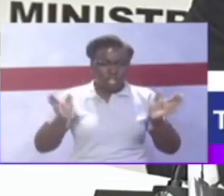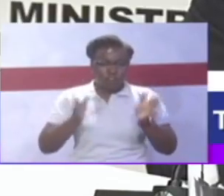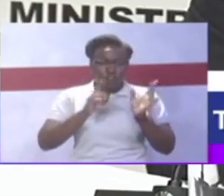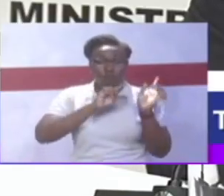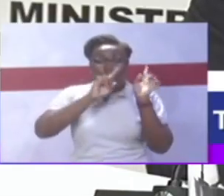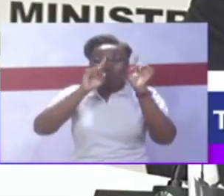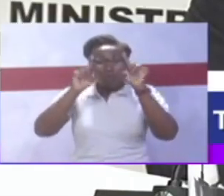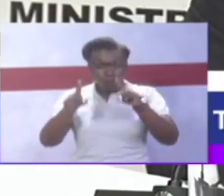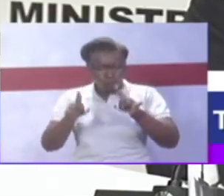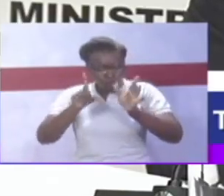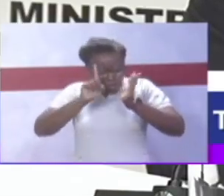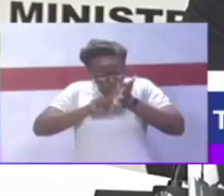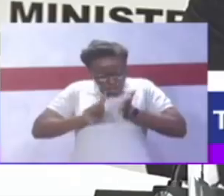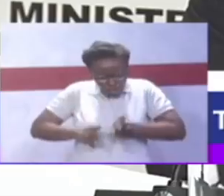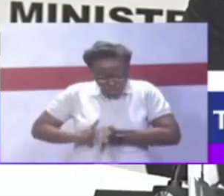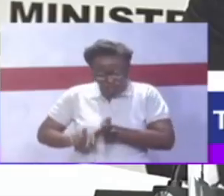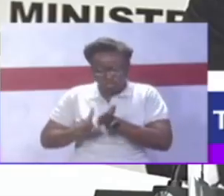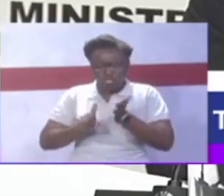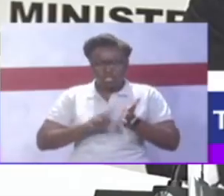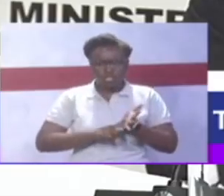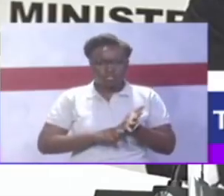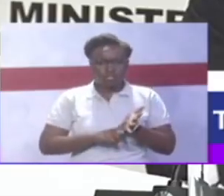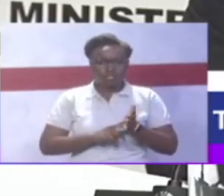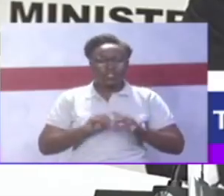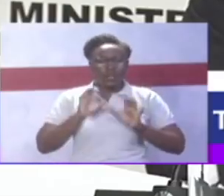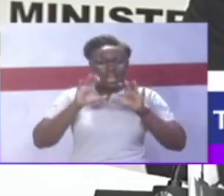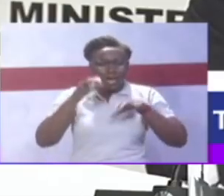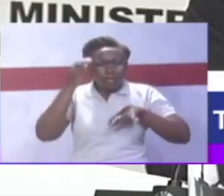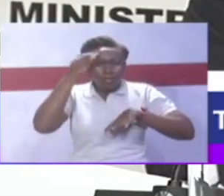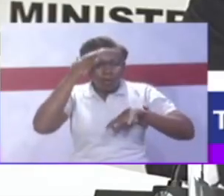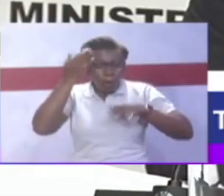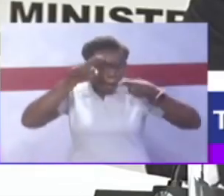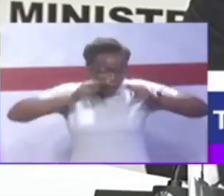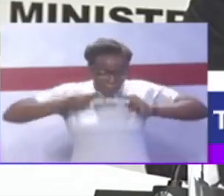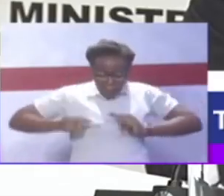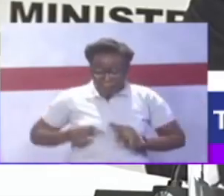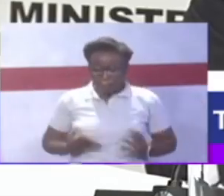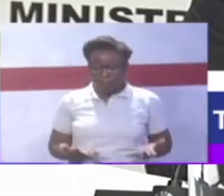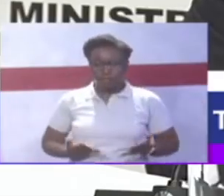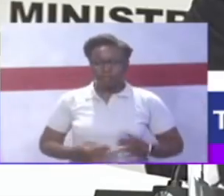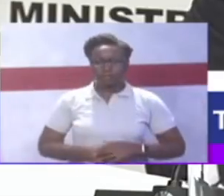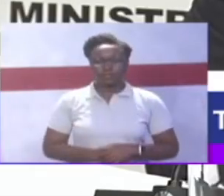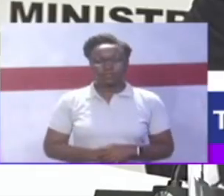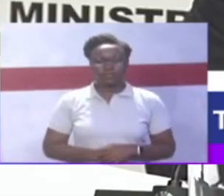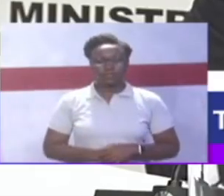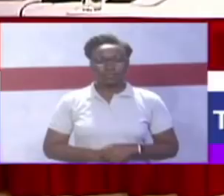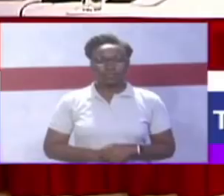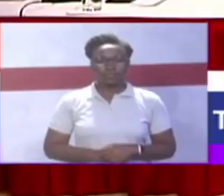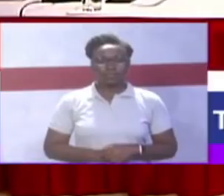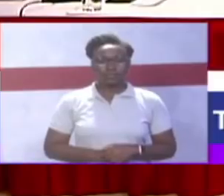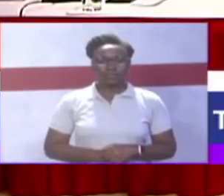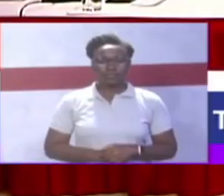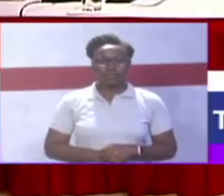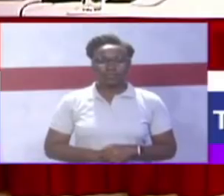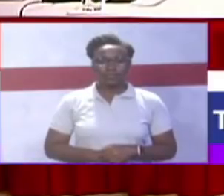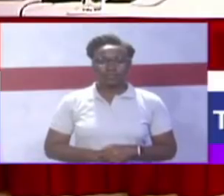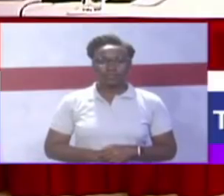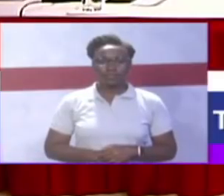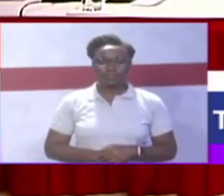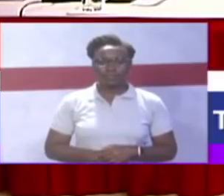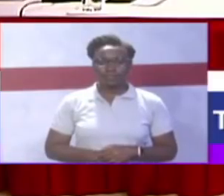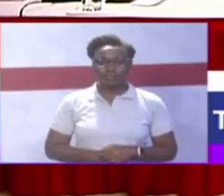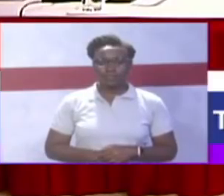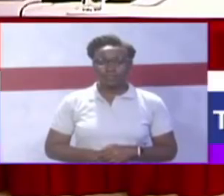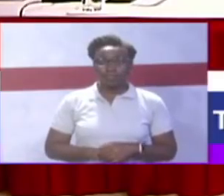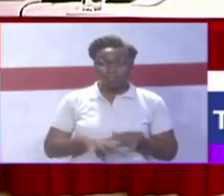some of the routine things. So thanks for the opportunity to bring that into the discussion. And we actually do have